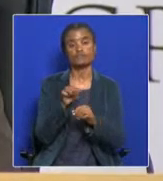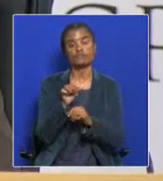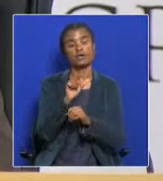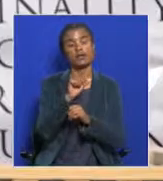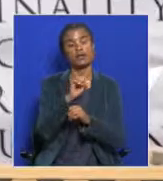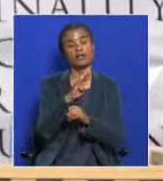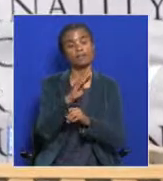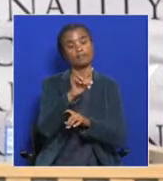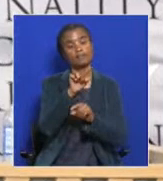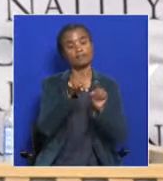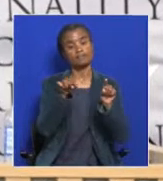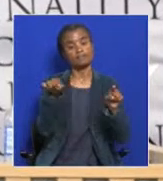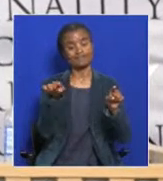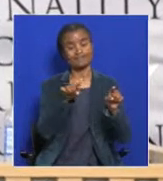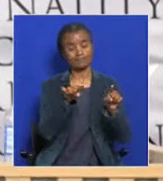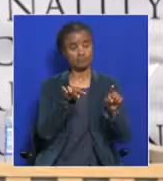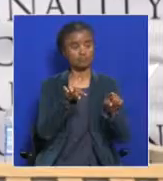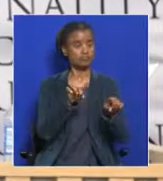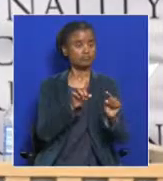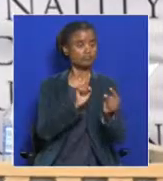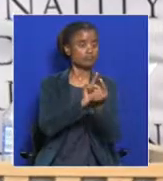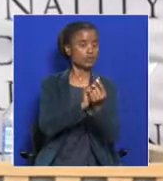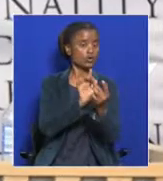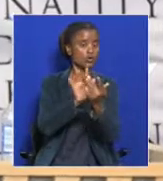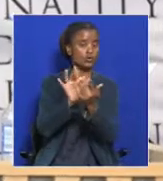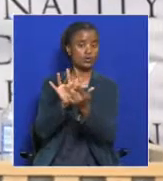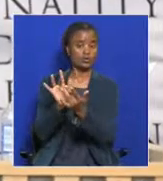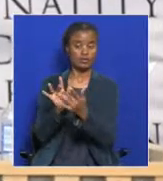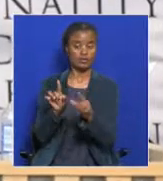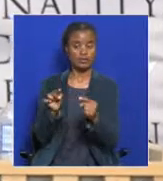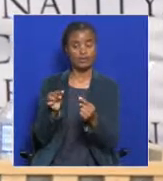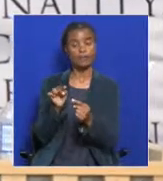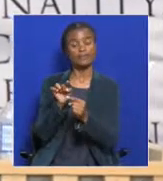except the one in KZN, Amanzimtoti.